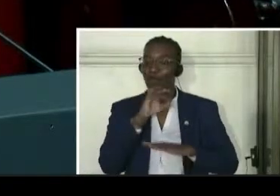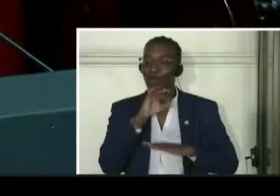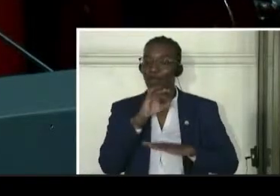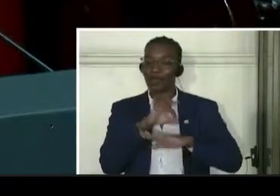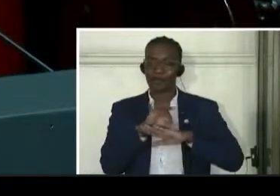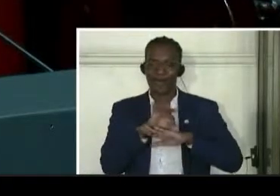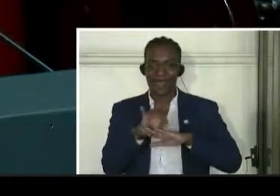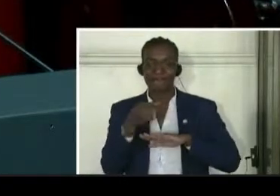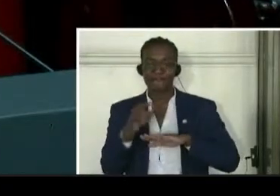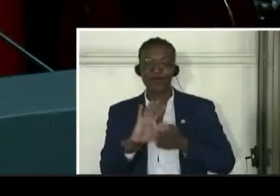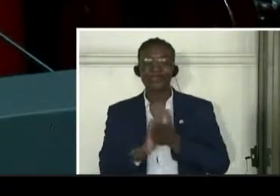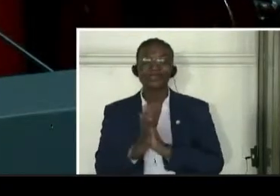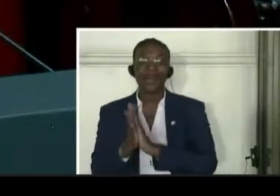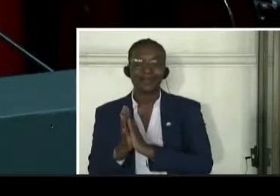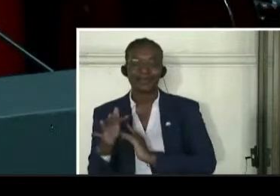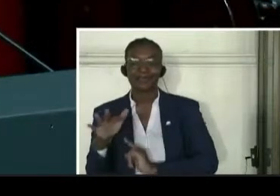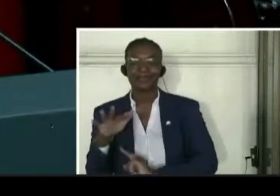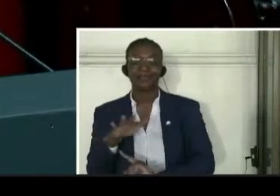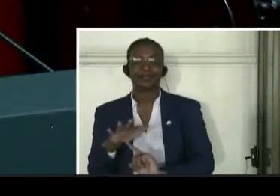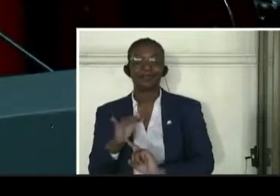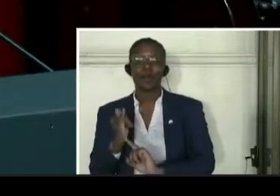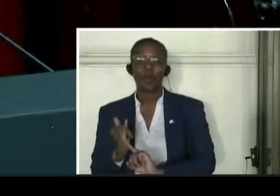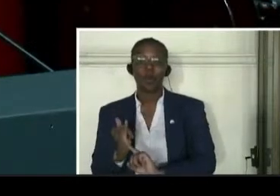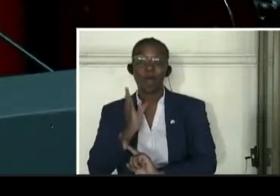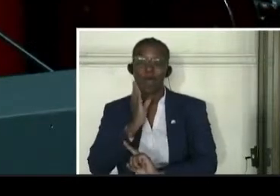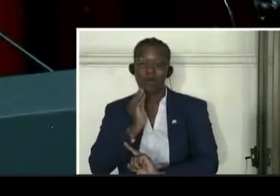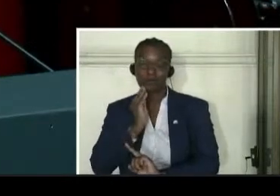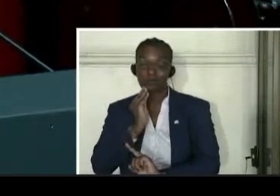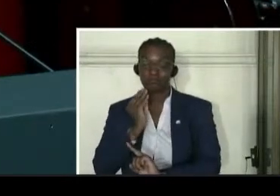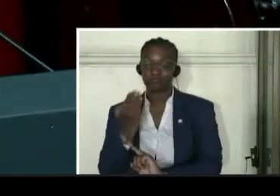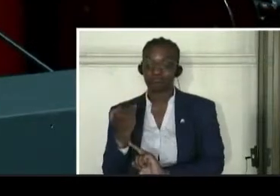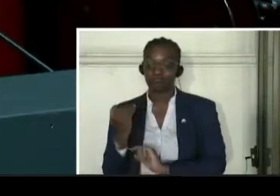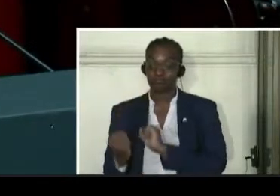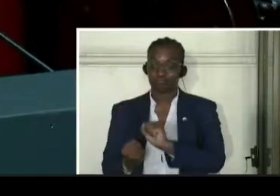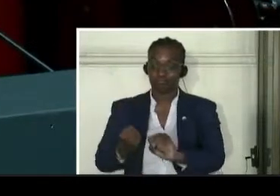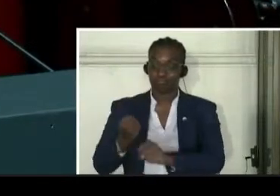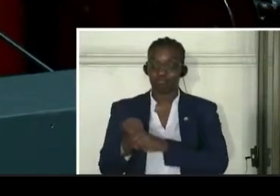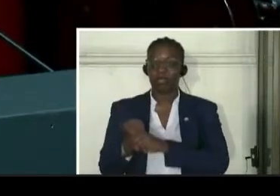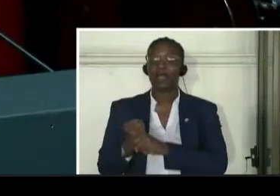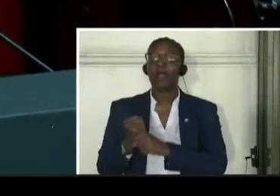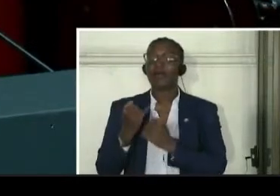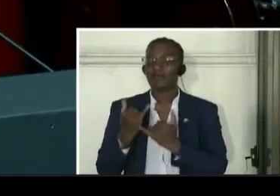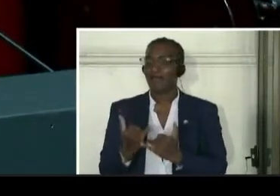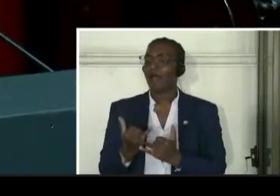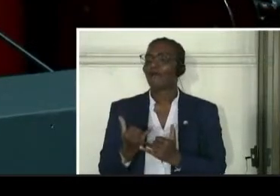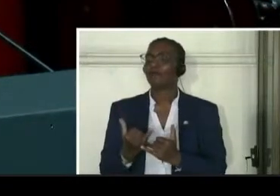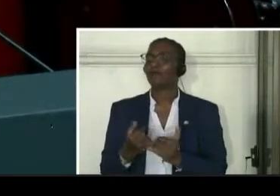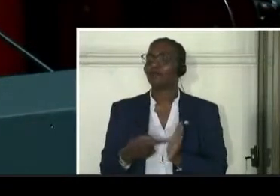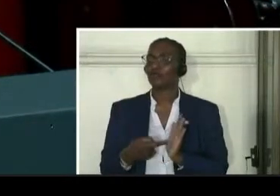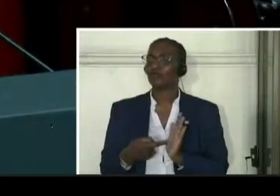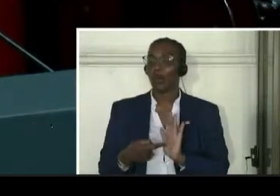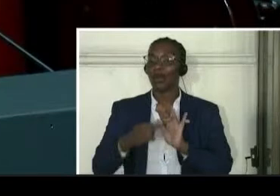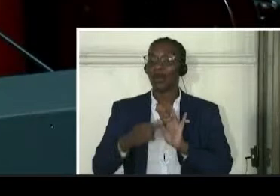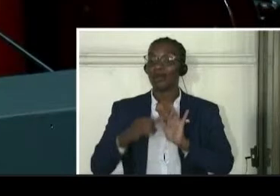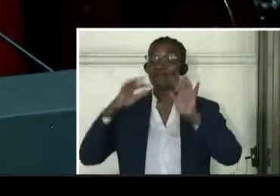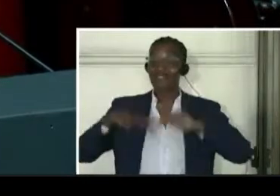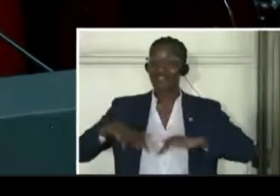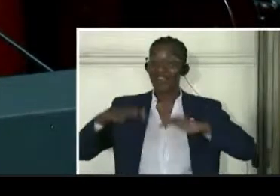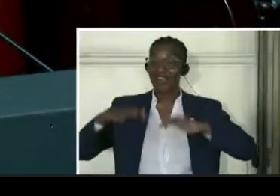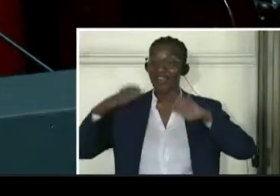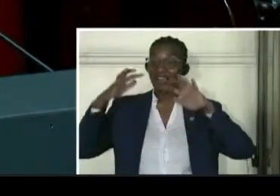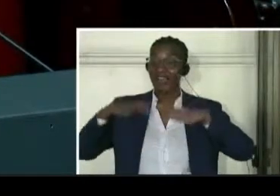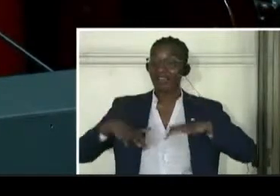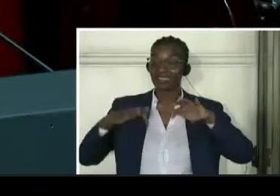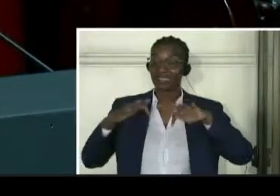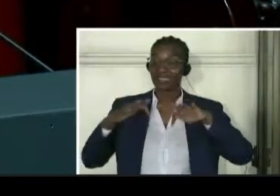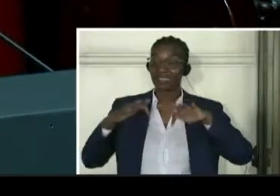planning for disasters. From what we have experienced in the last few years, it's obvious that flooding is going to be the new